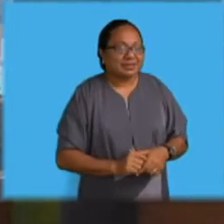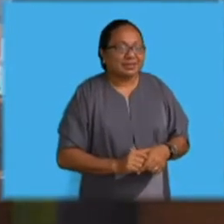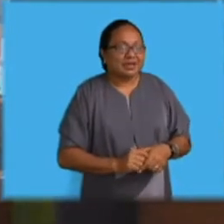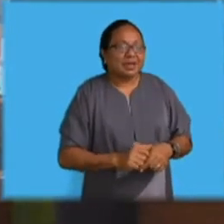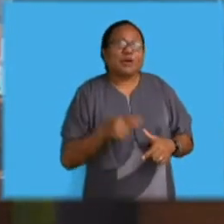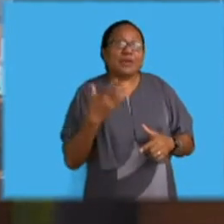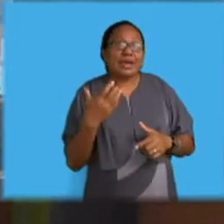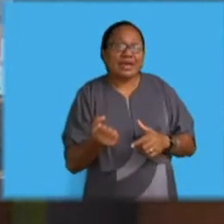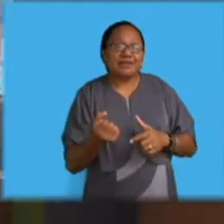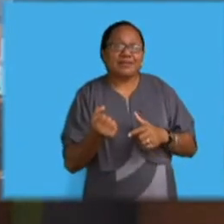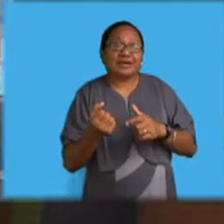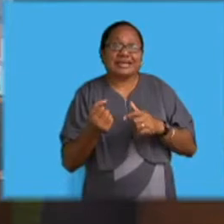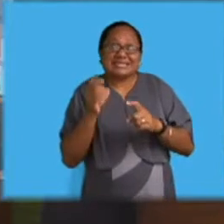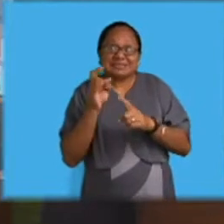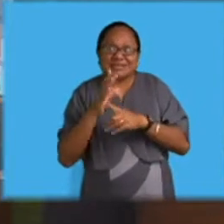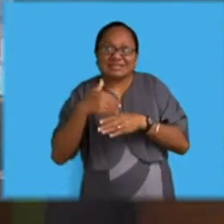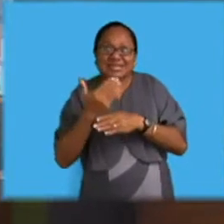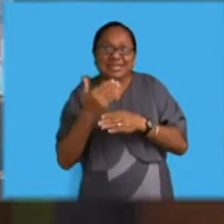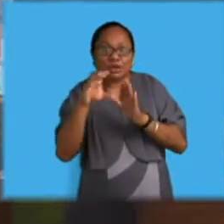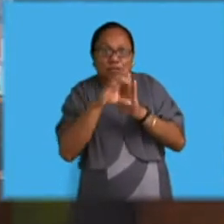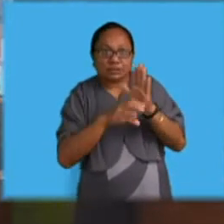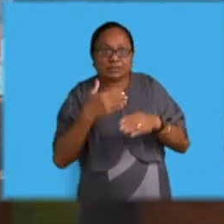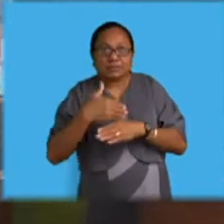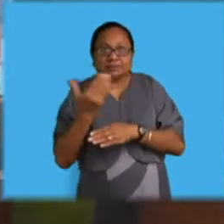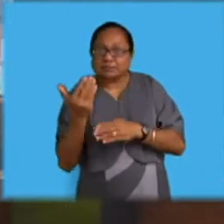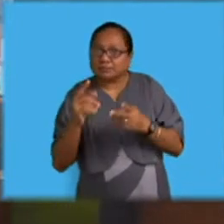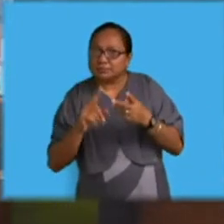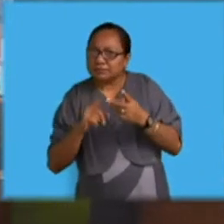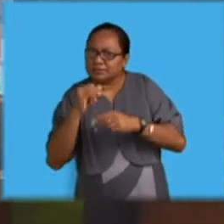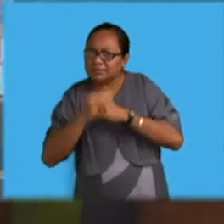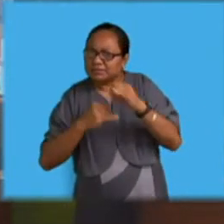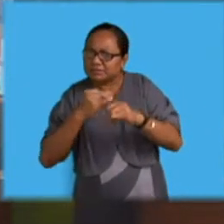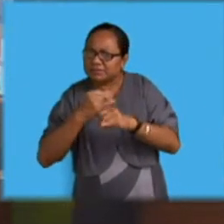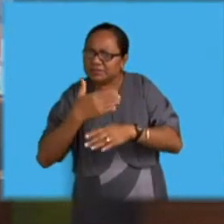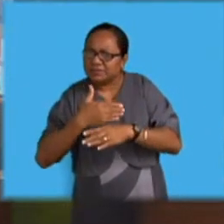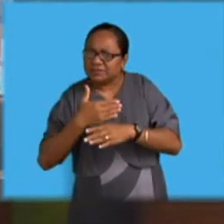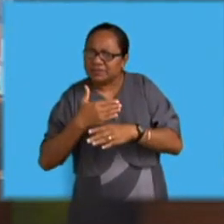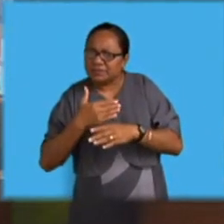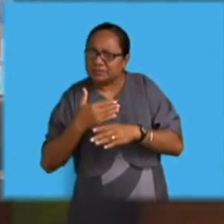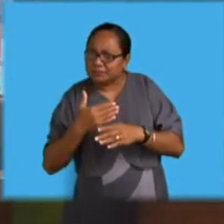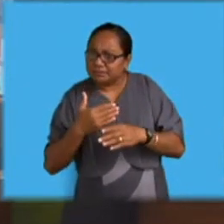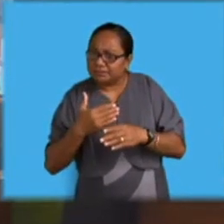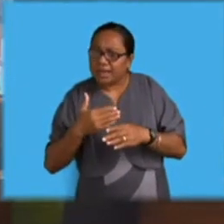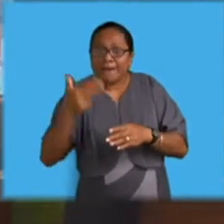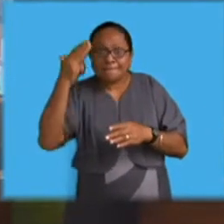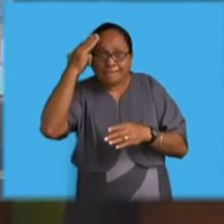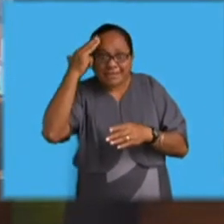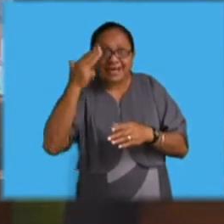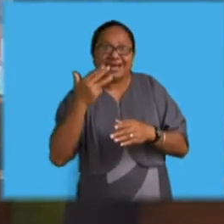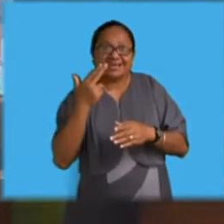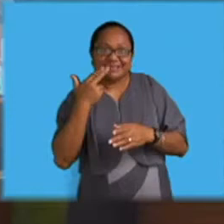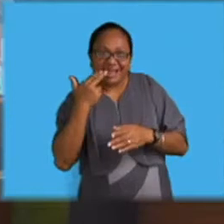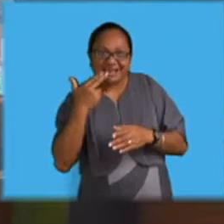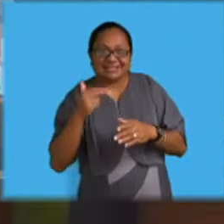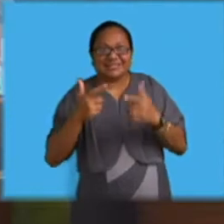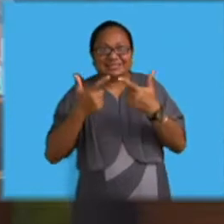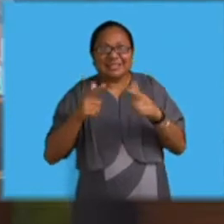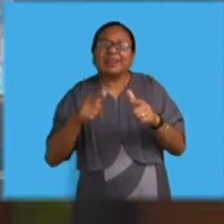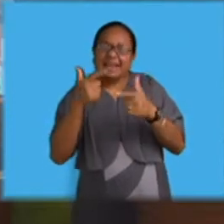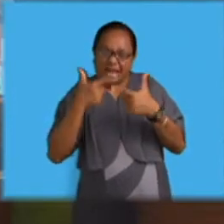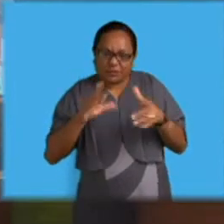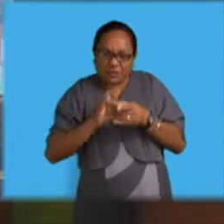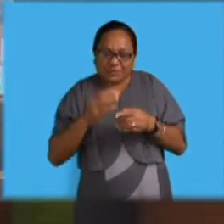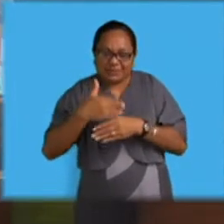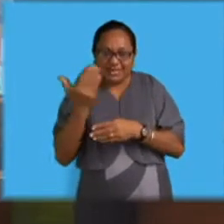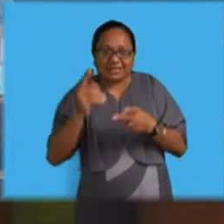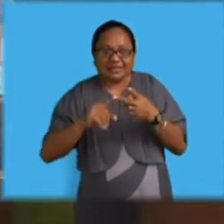as Constitution Day, Mother Tongue Day, International Day Against Drug Abuse and Illicit Trafficking, Discourse Against